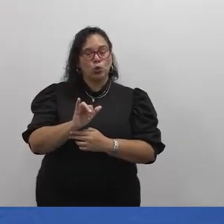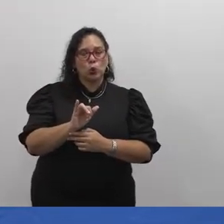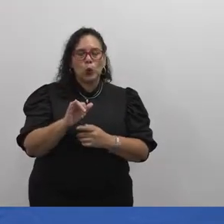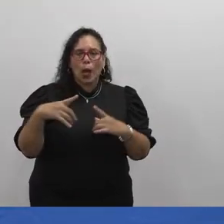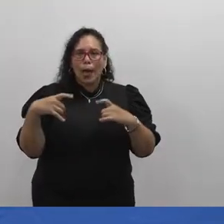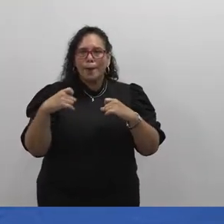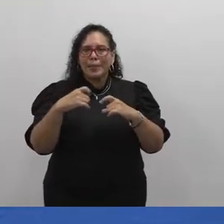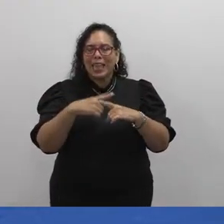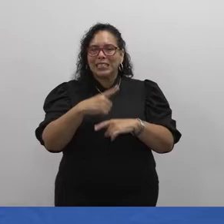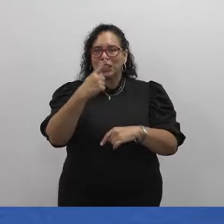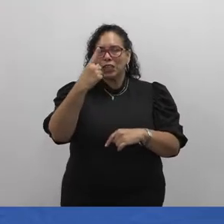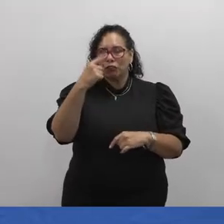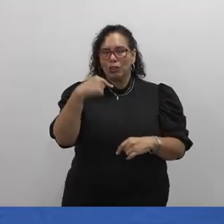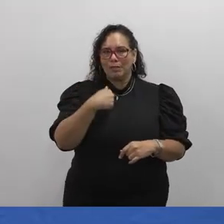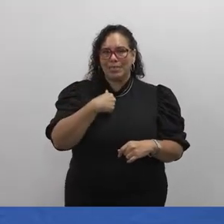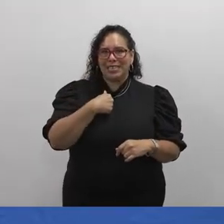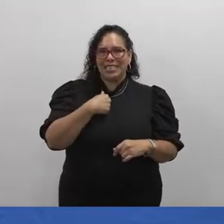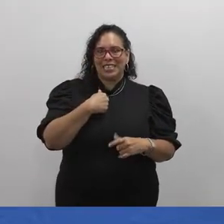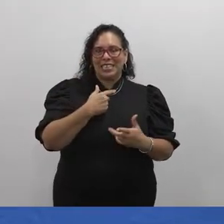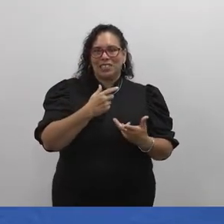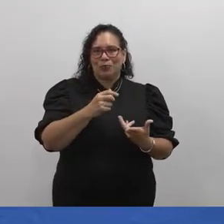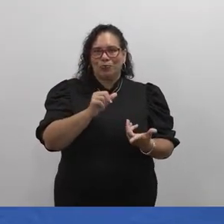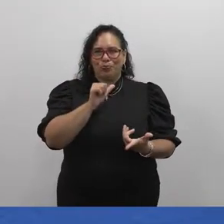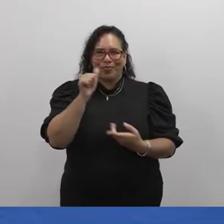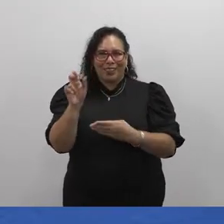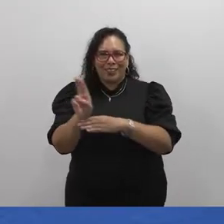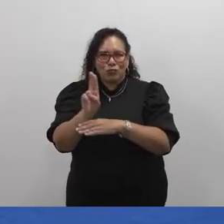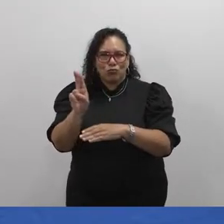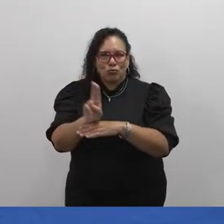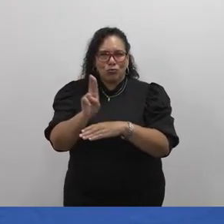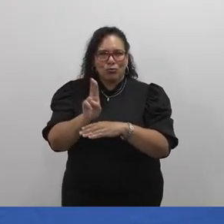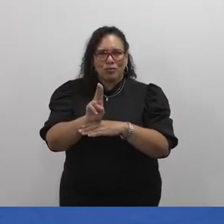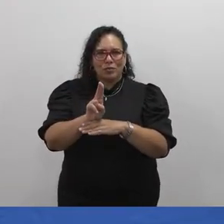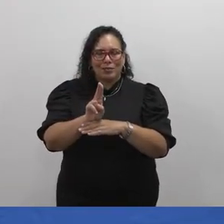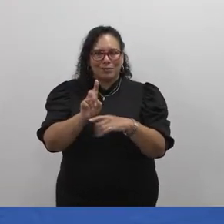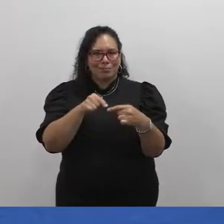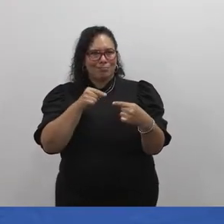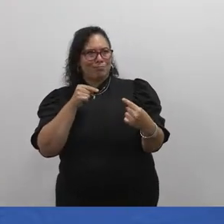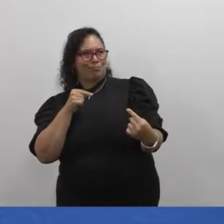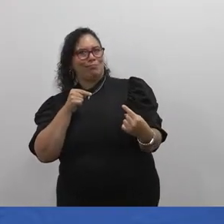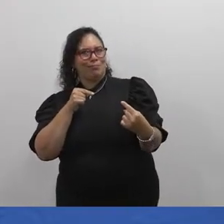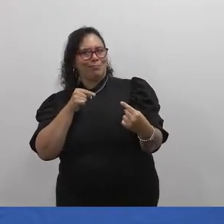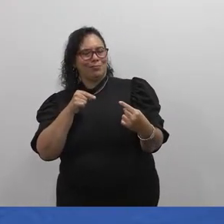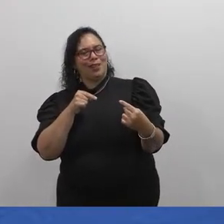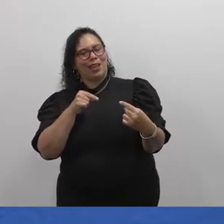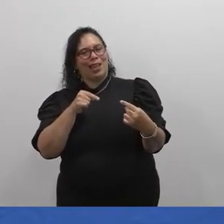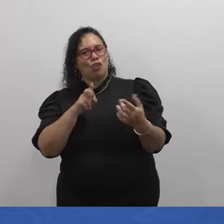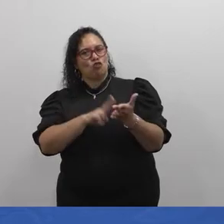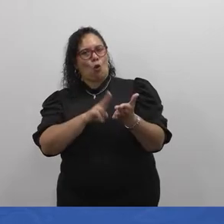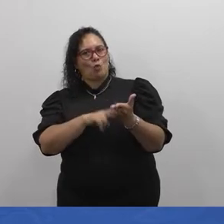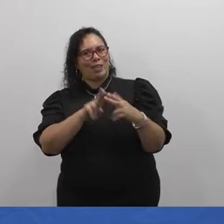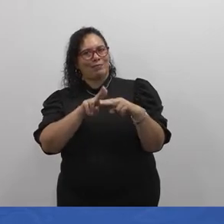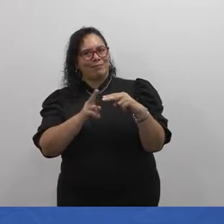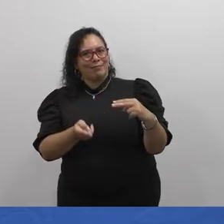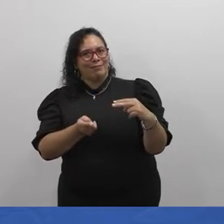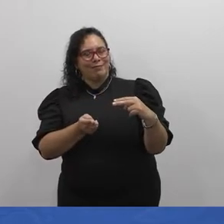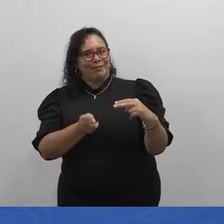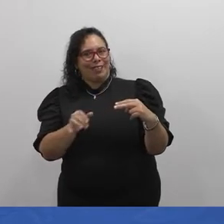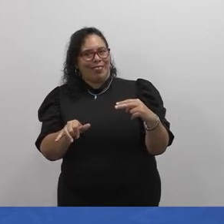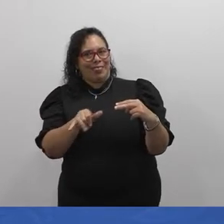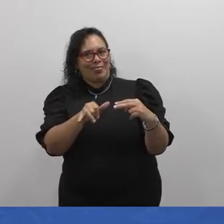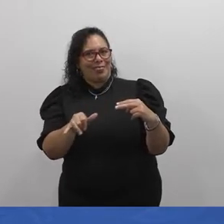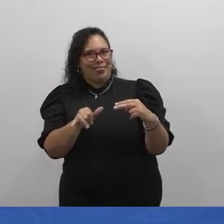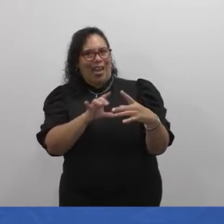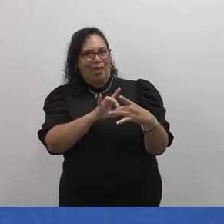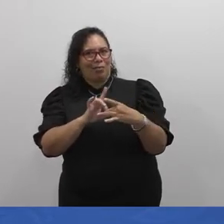complexity to me around underutilization juxtaposed with declining enrollments is important for